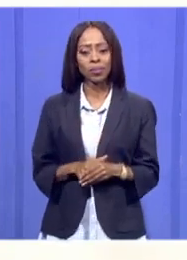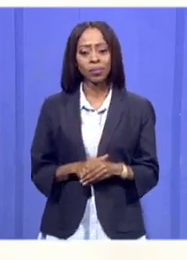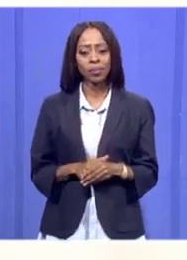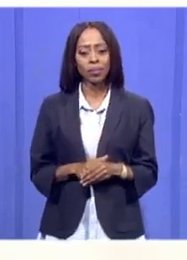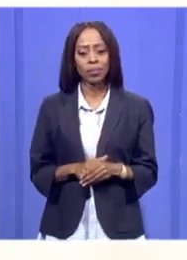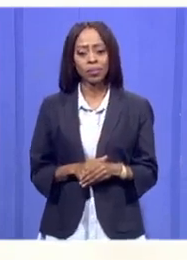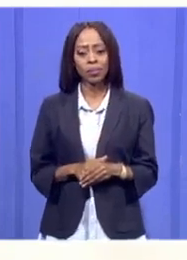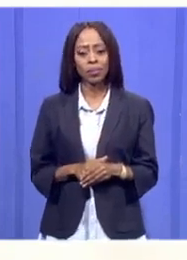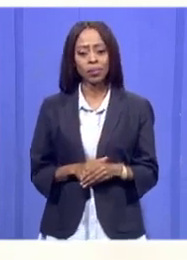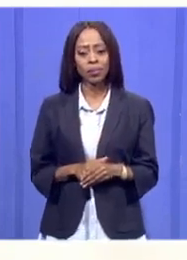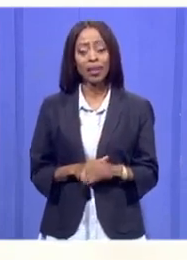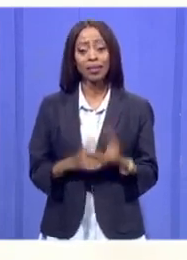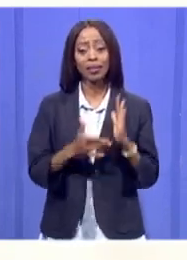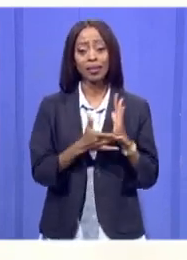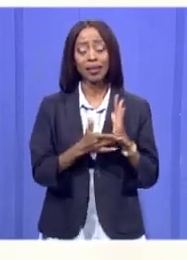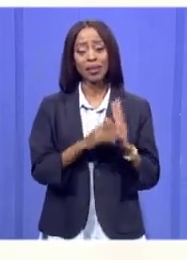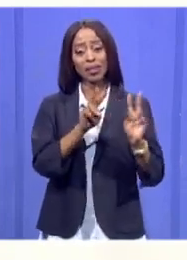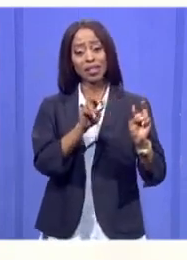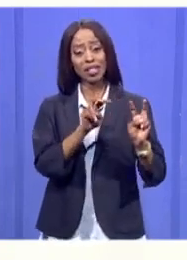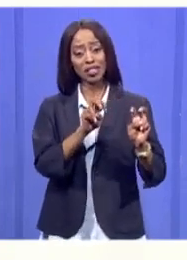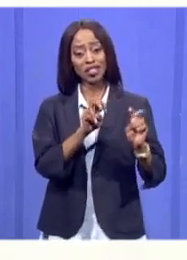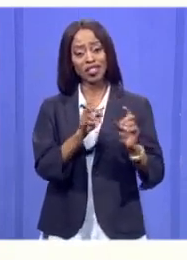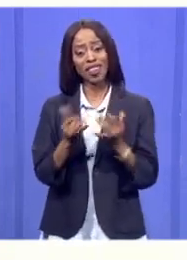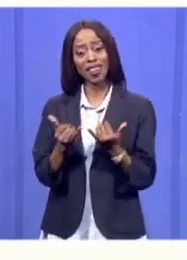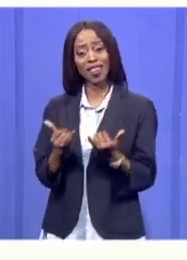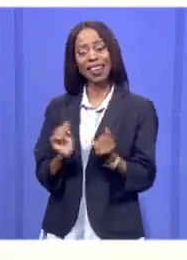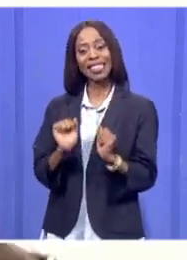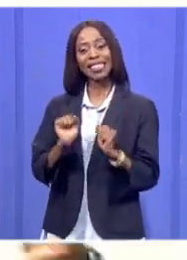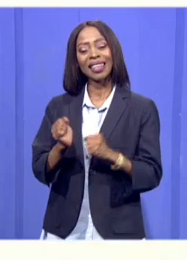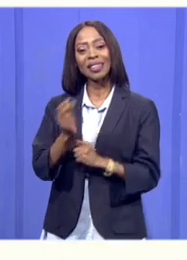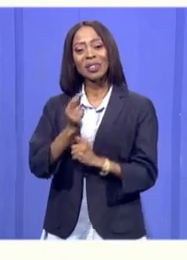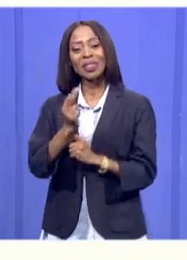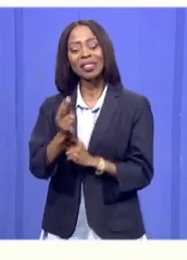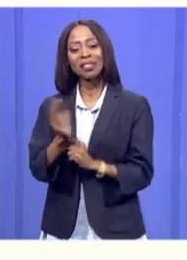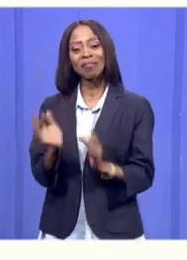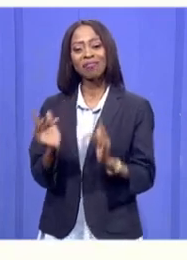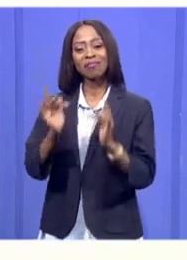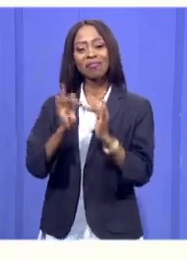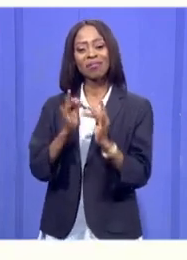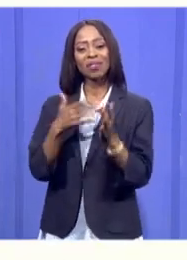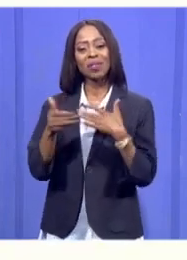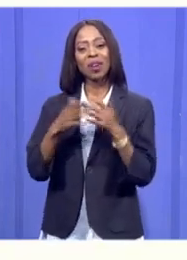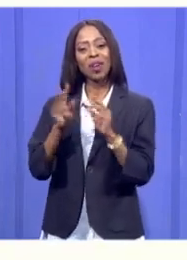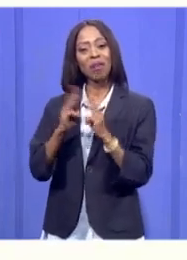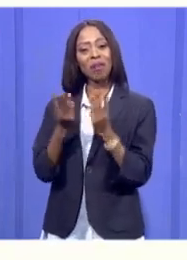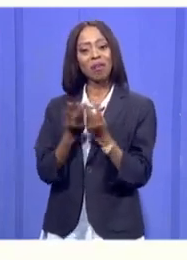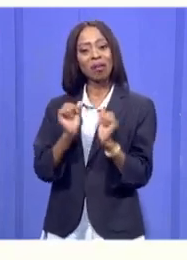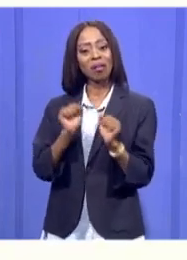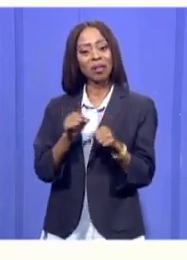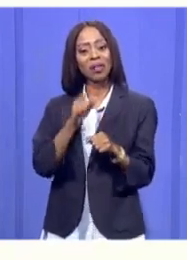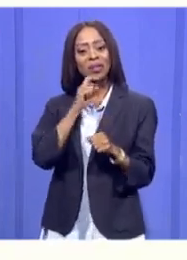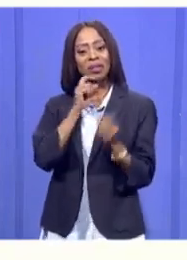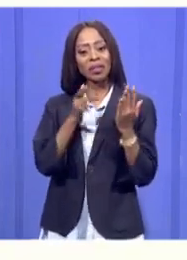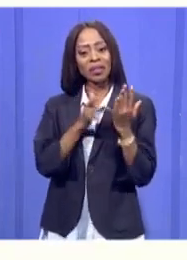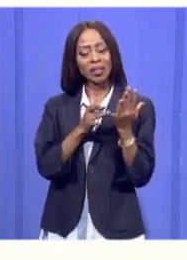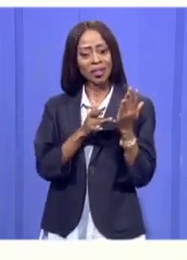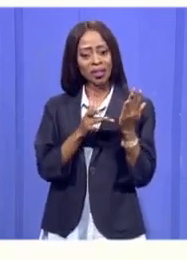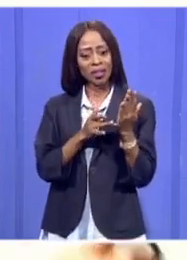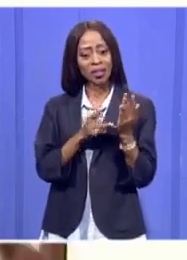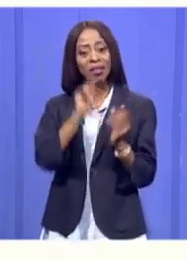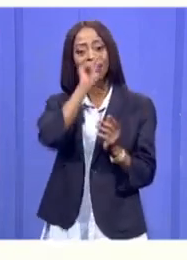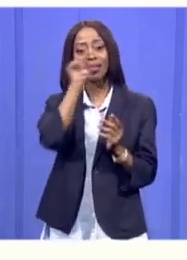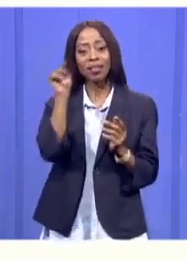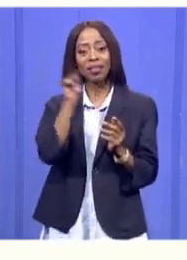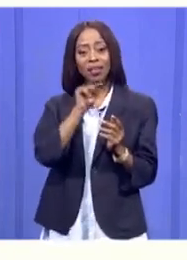so much. It's a technology issue. Right now, we see that we can connect to any part of the world using any technology. Therefore, because